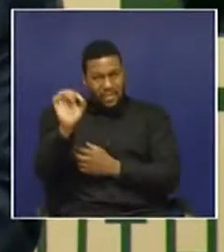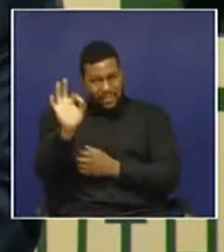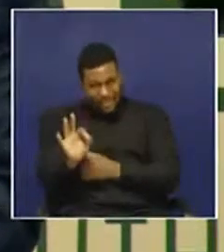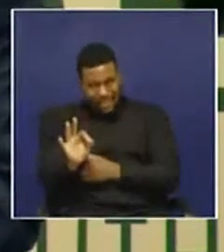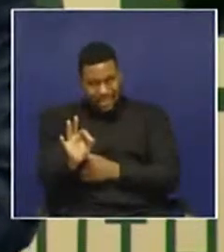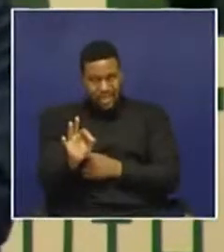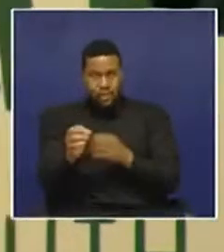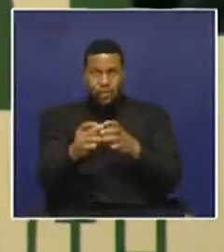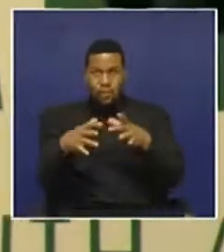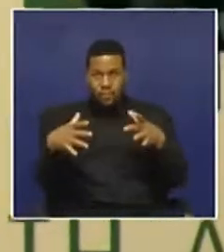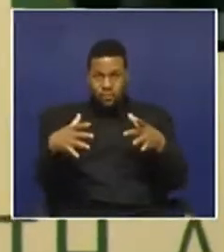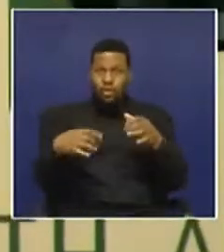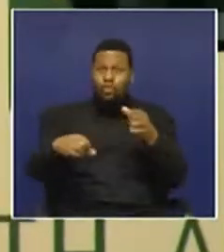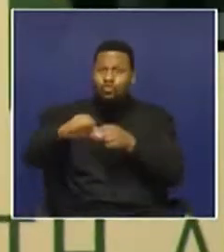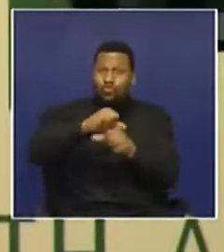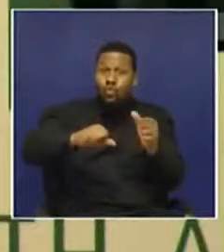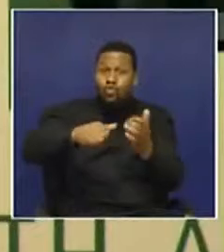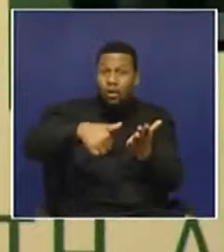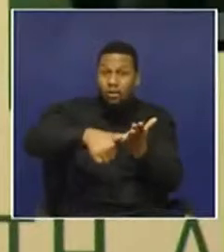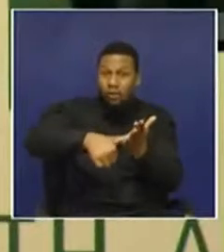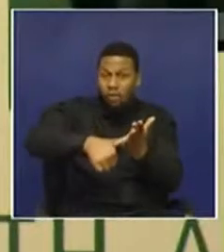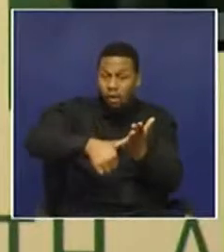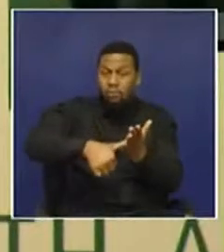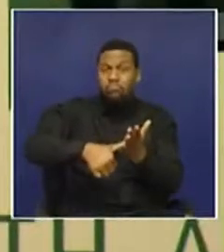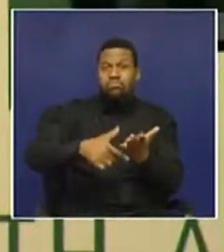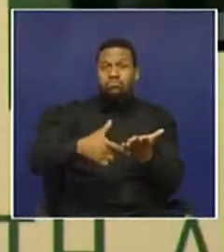million beneficiaries.